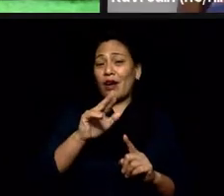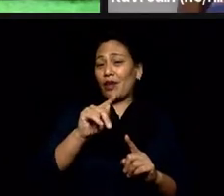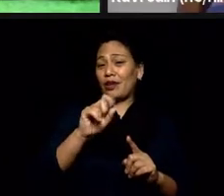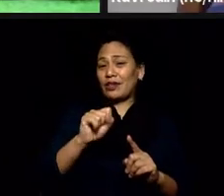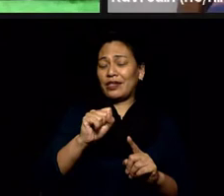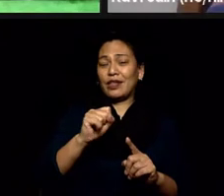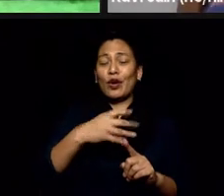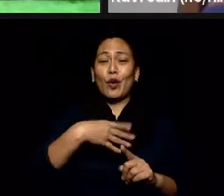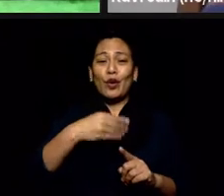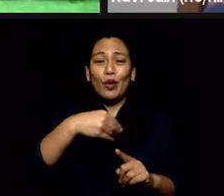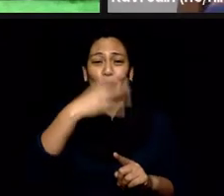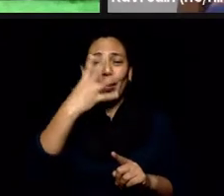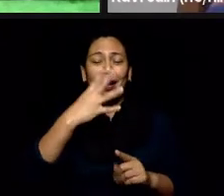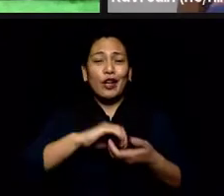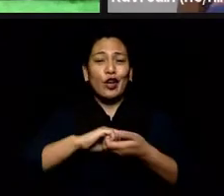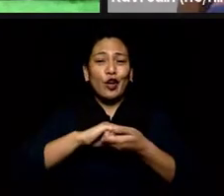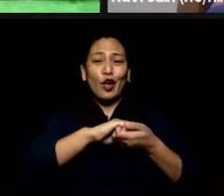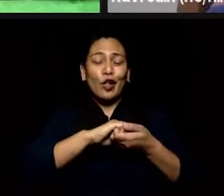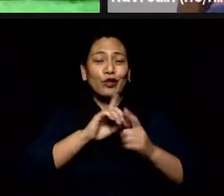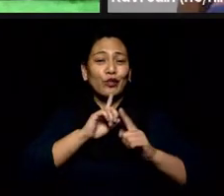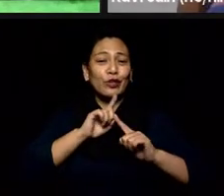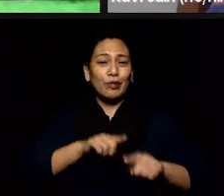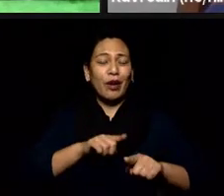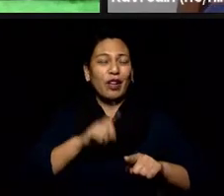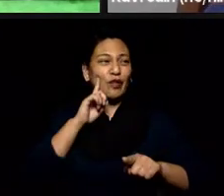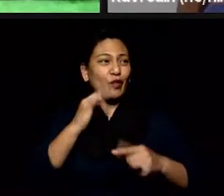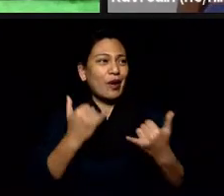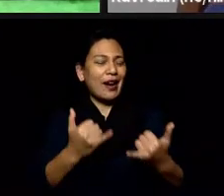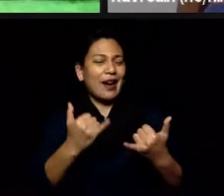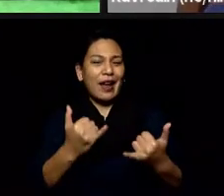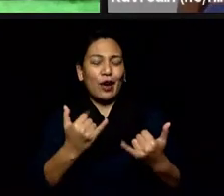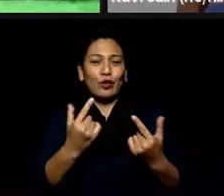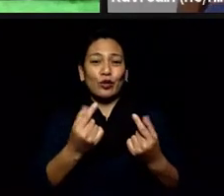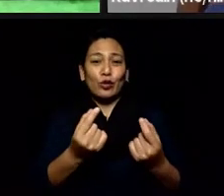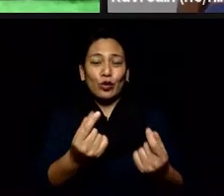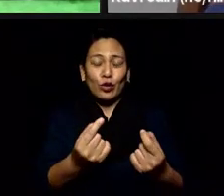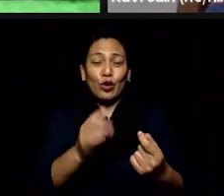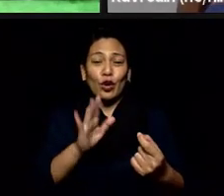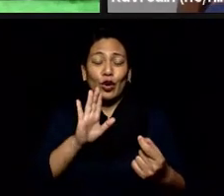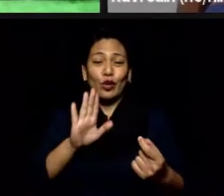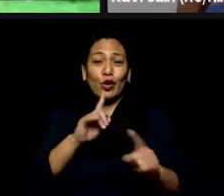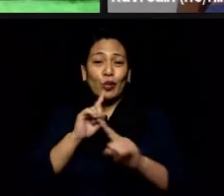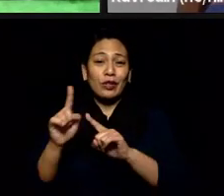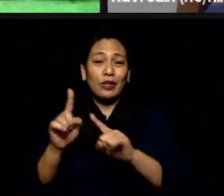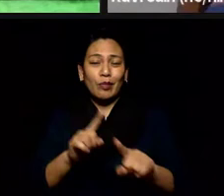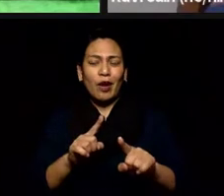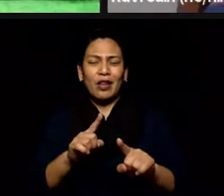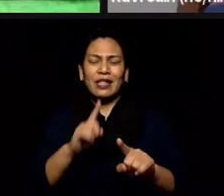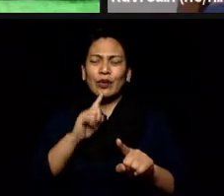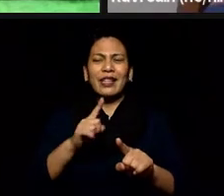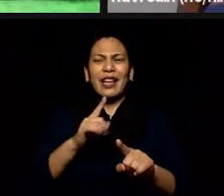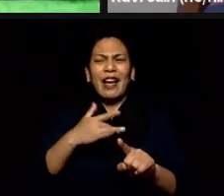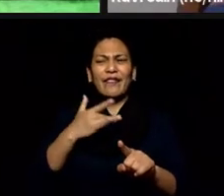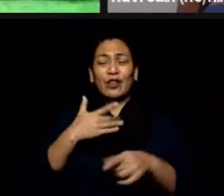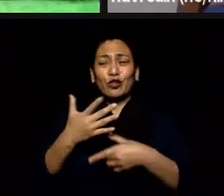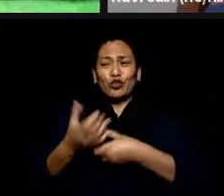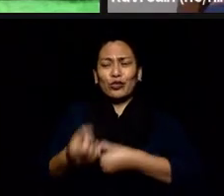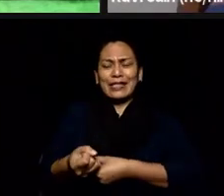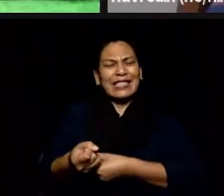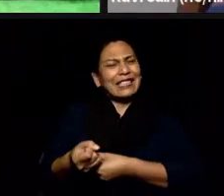white colleagues' response to this moment is quite challenging to trust.